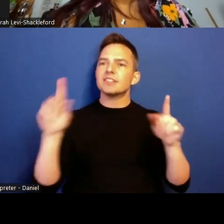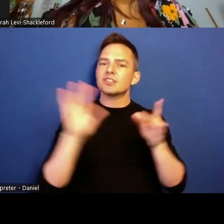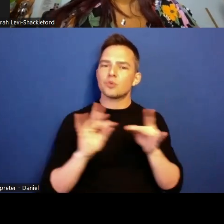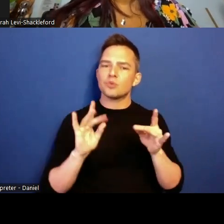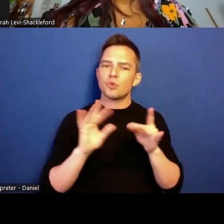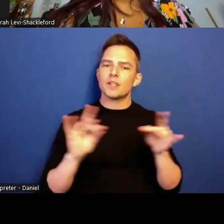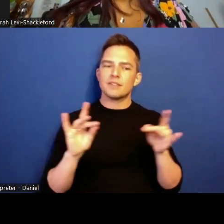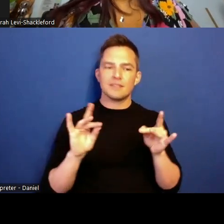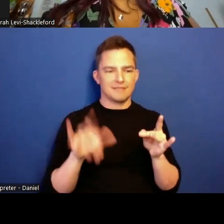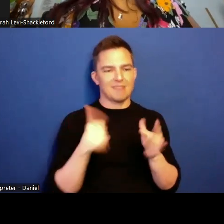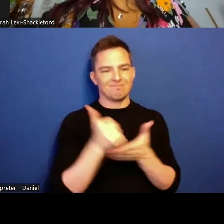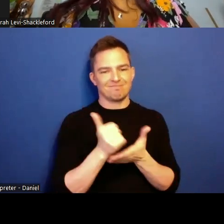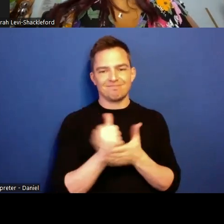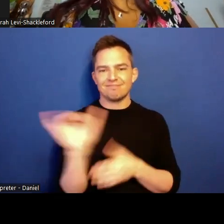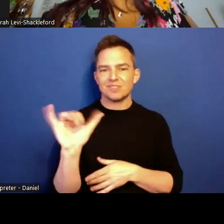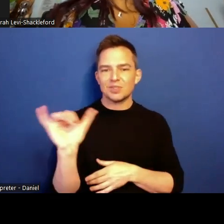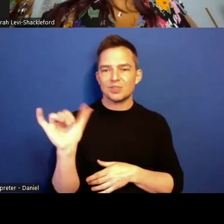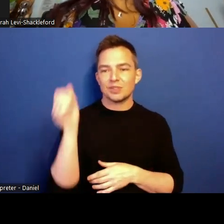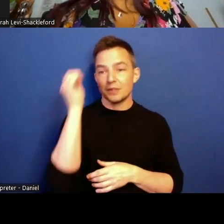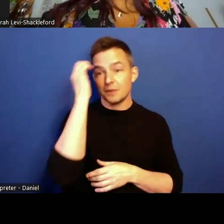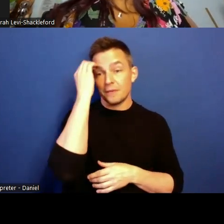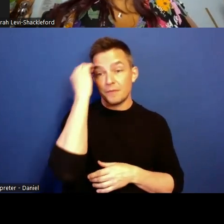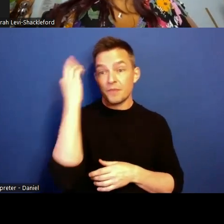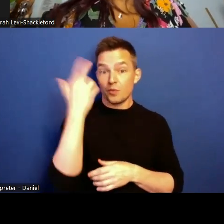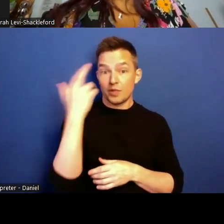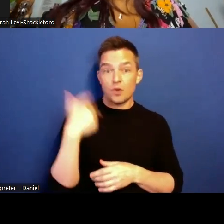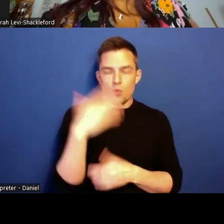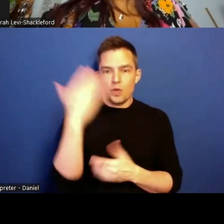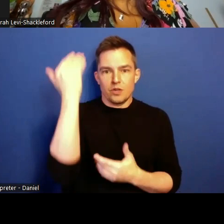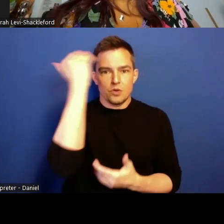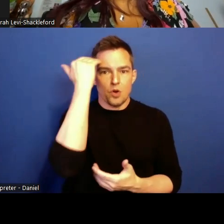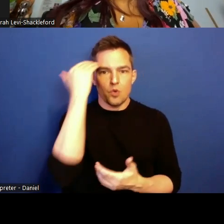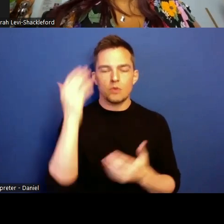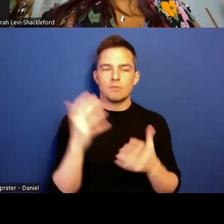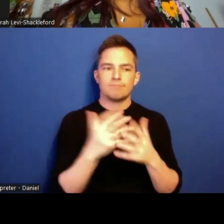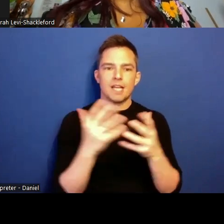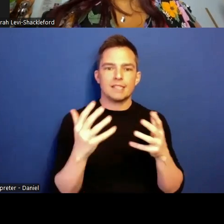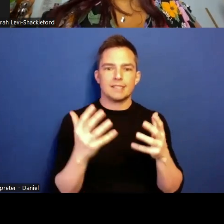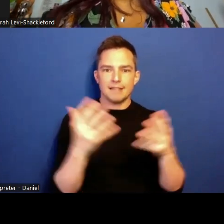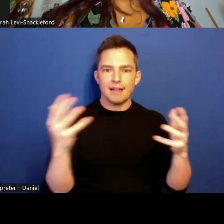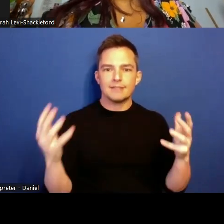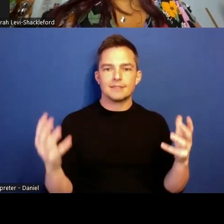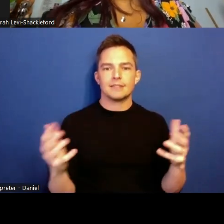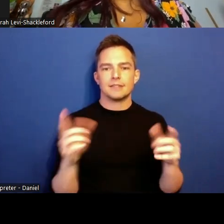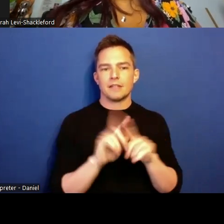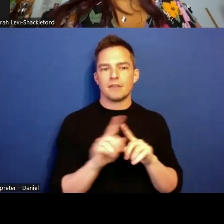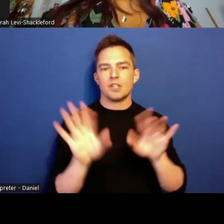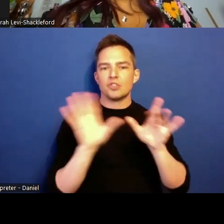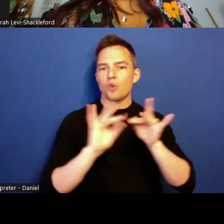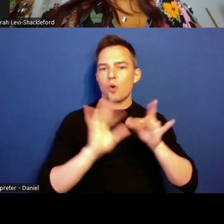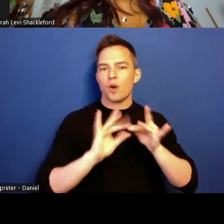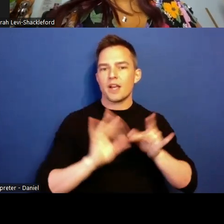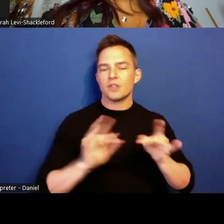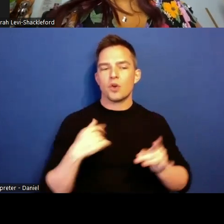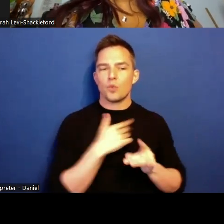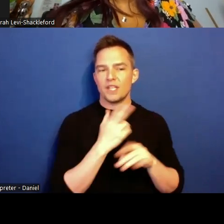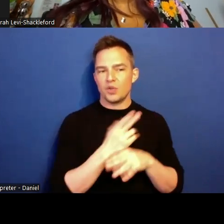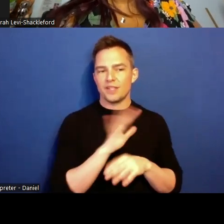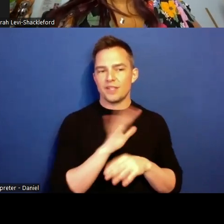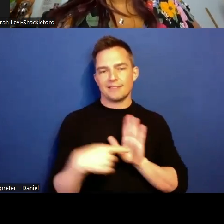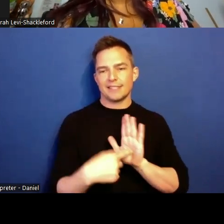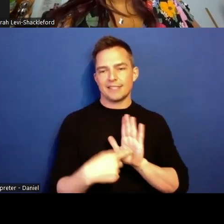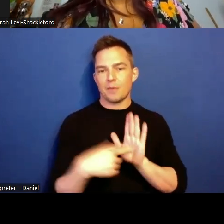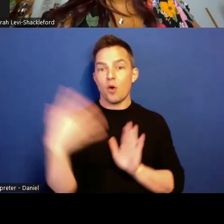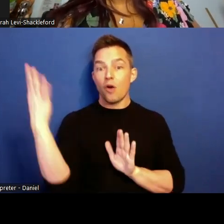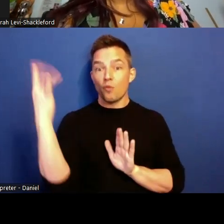be helpful, because we know we have tons and tons of those stories that we use as examples of why